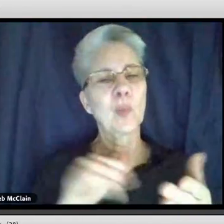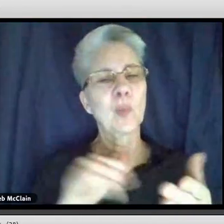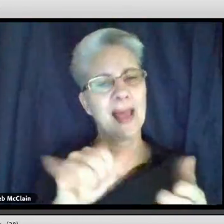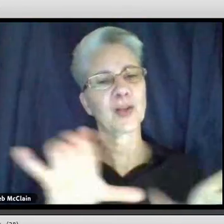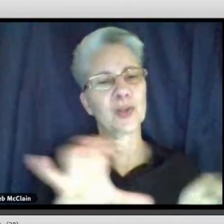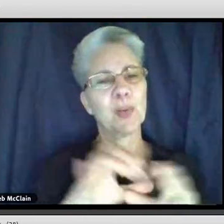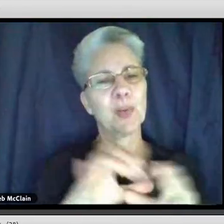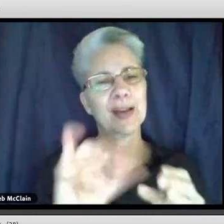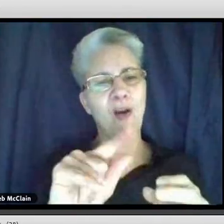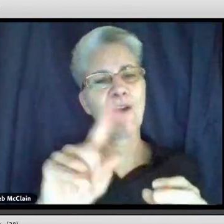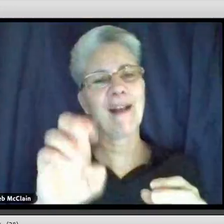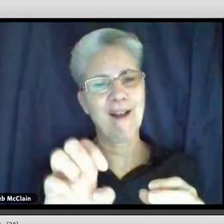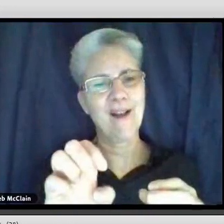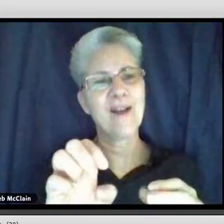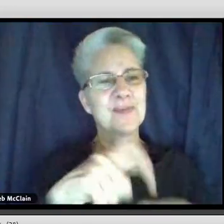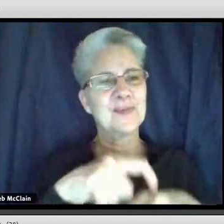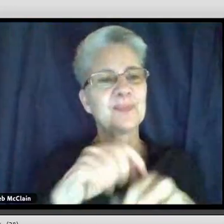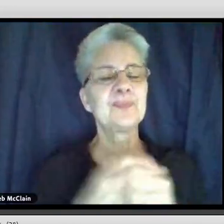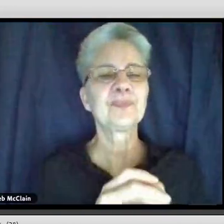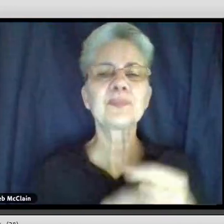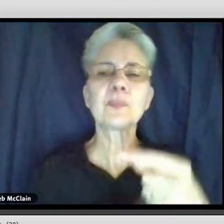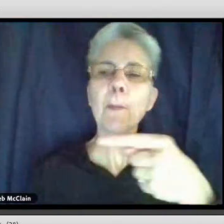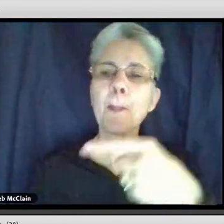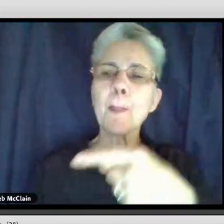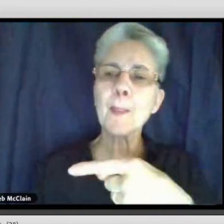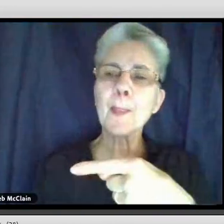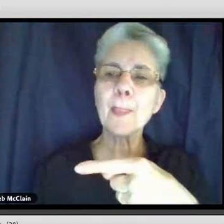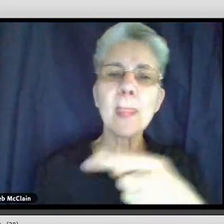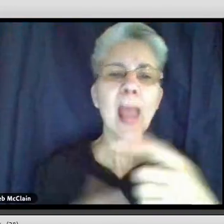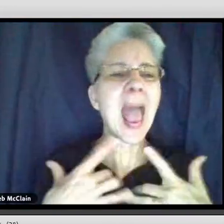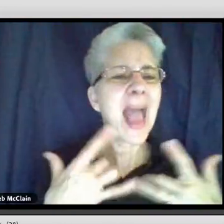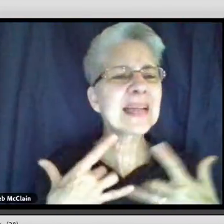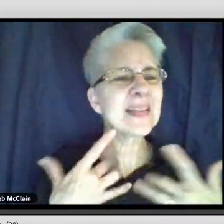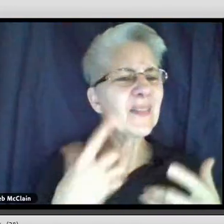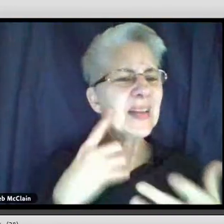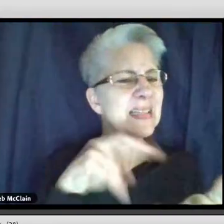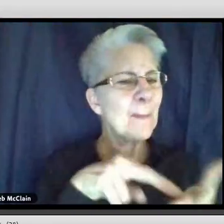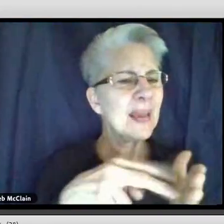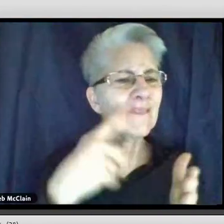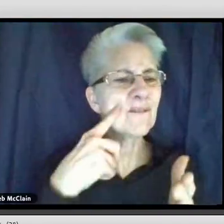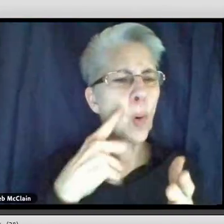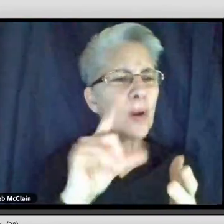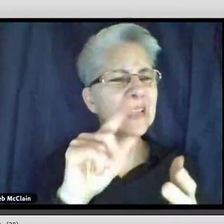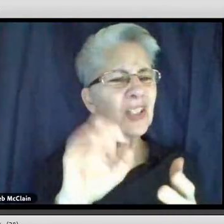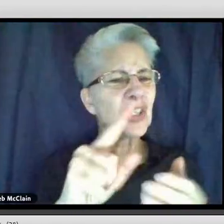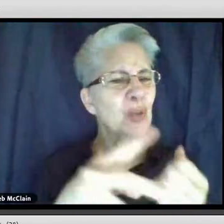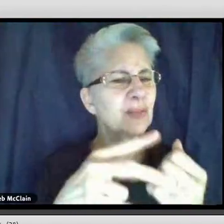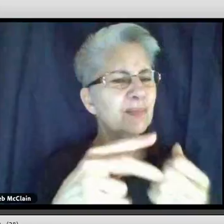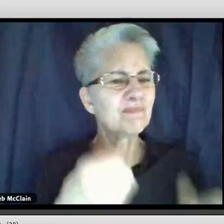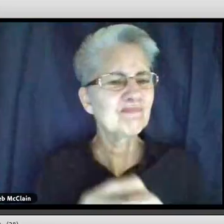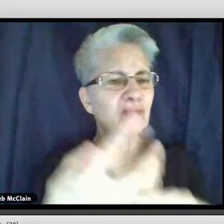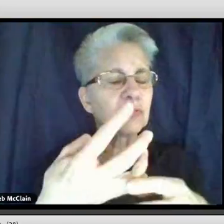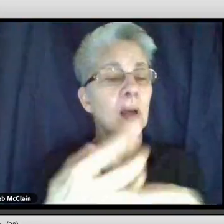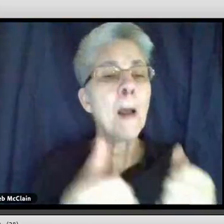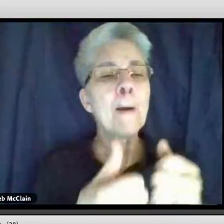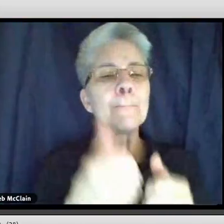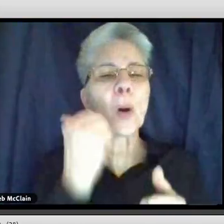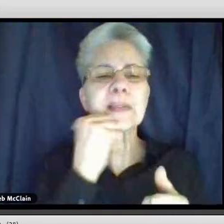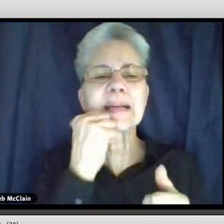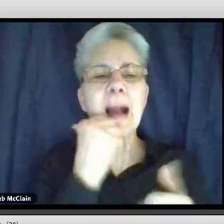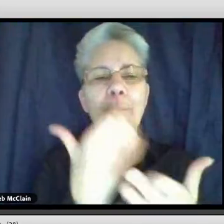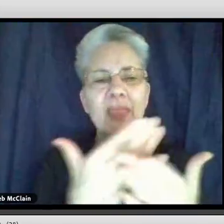archives. So what are the activities of digitization? These are probably the most common